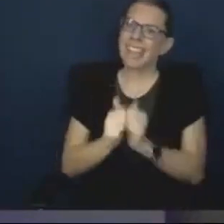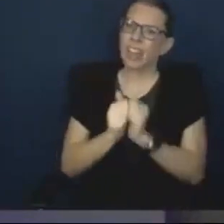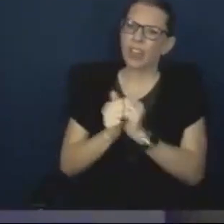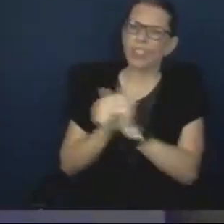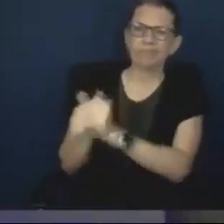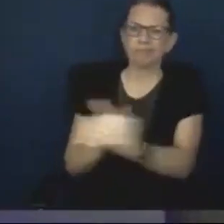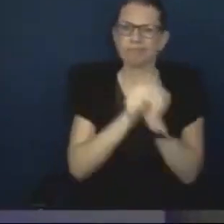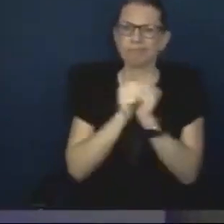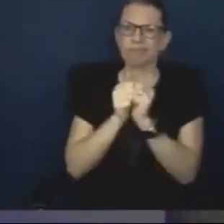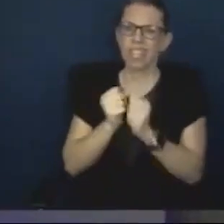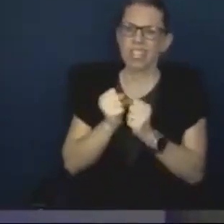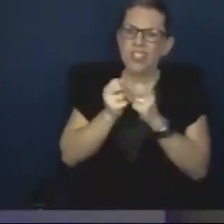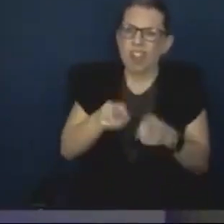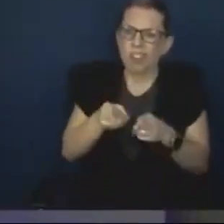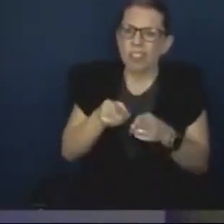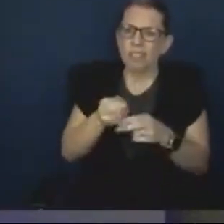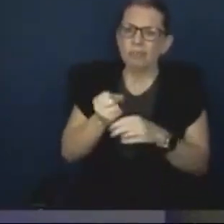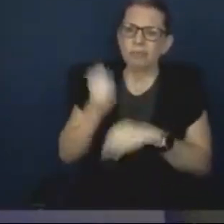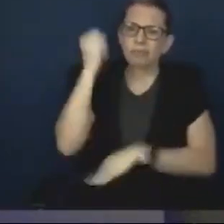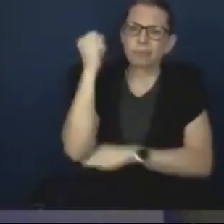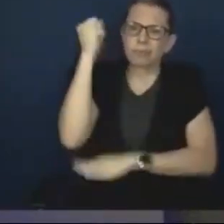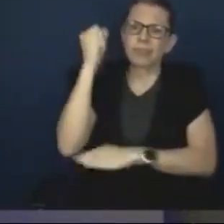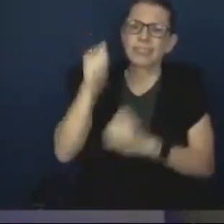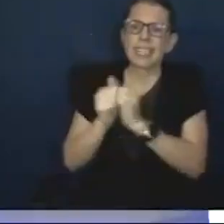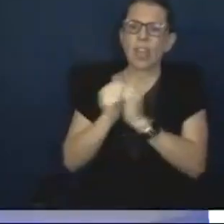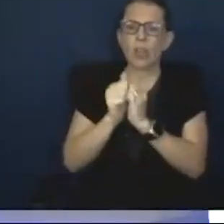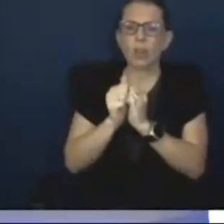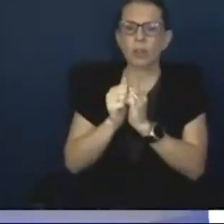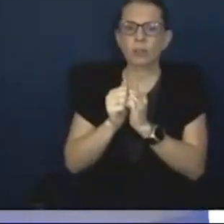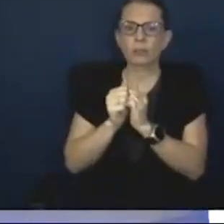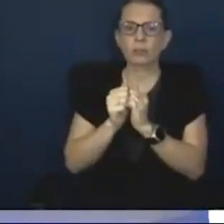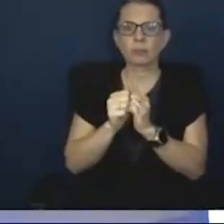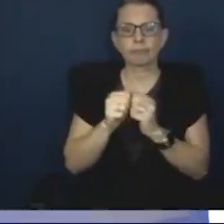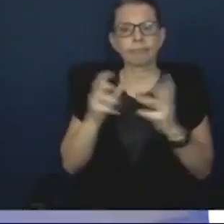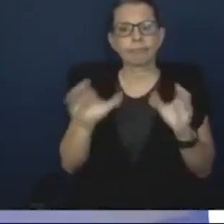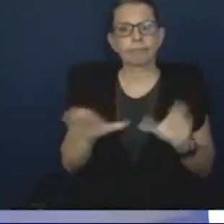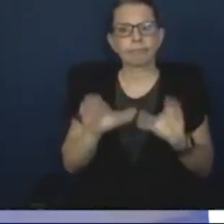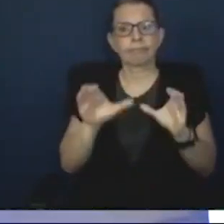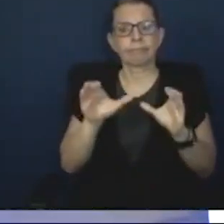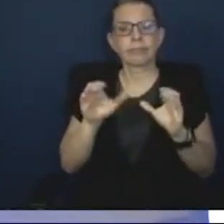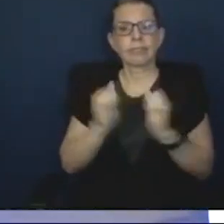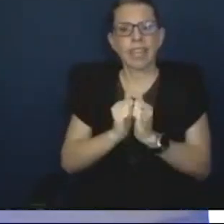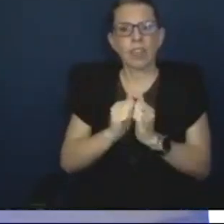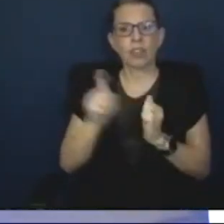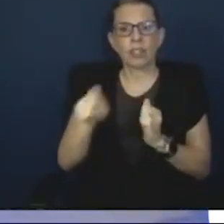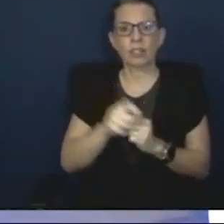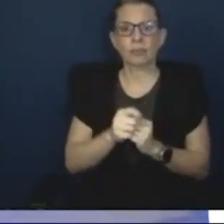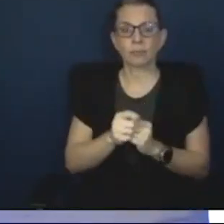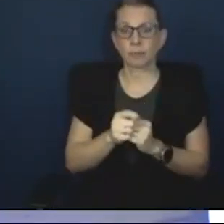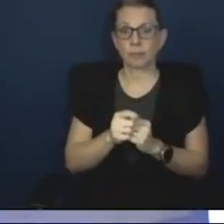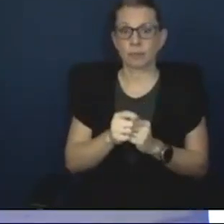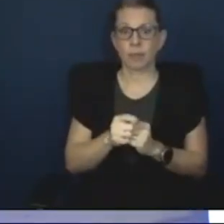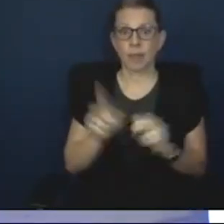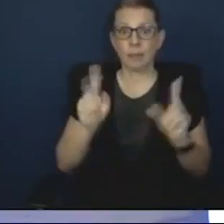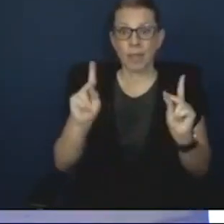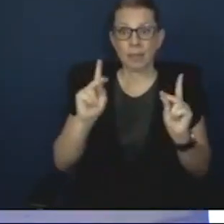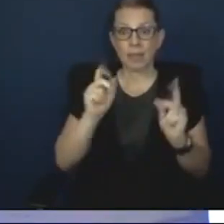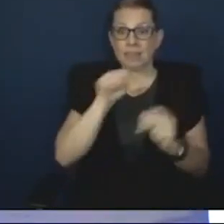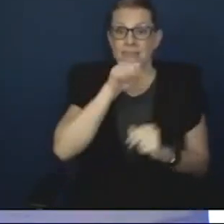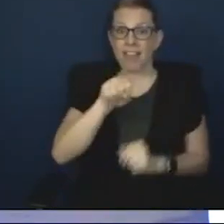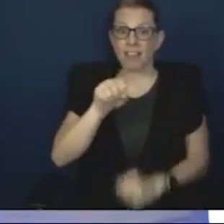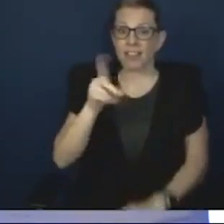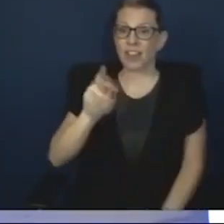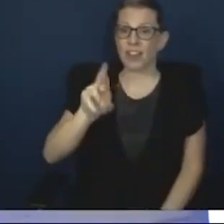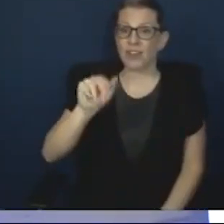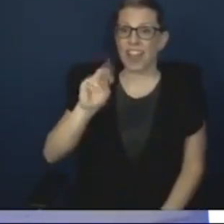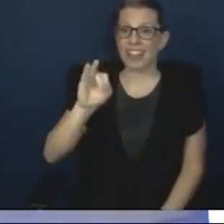together. We all have to act together. Do not throw away that shot. All right, on the feed, people are loving Dr. Racaniello, I have to say. Great